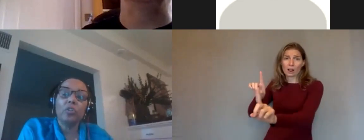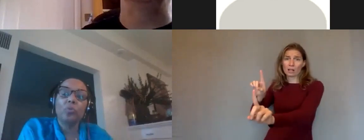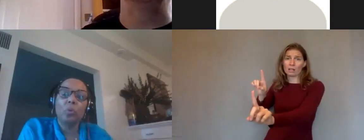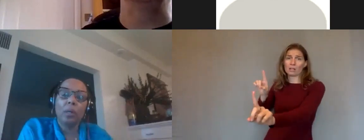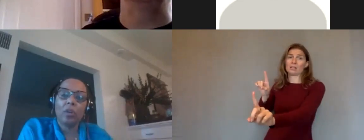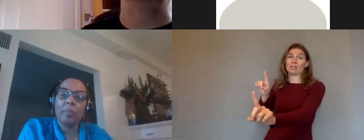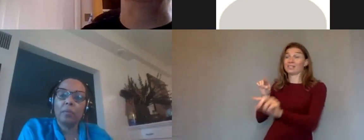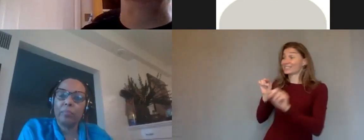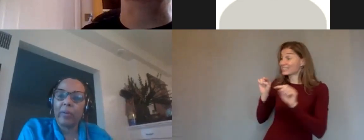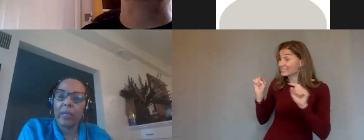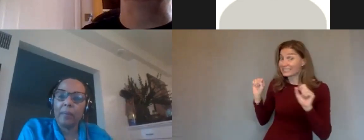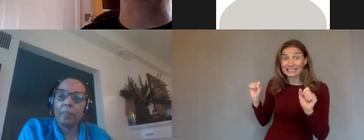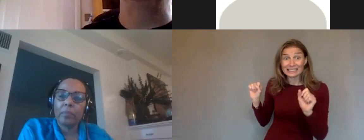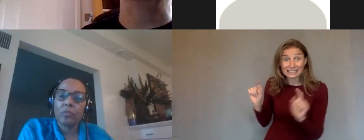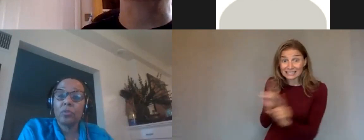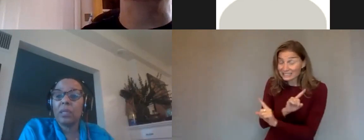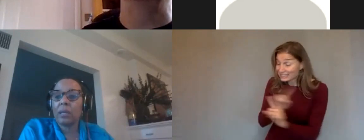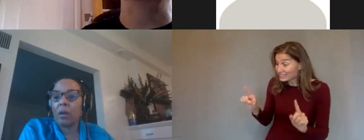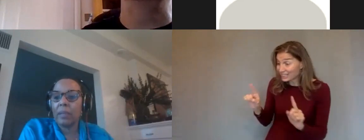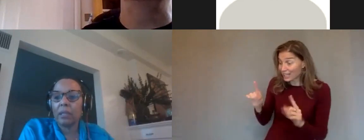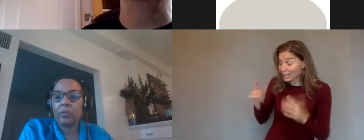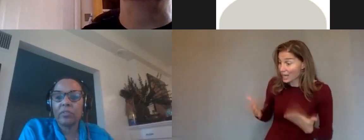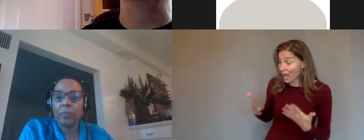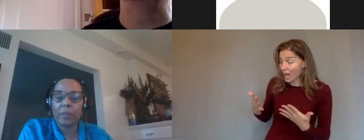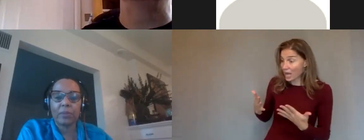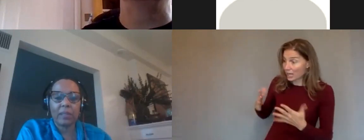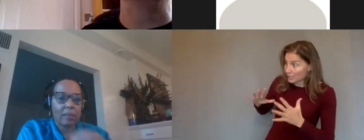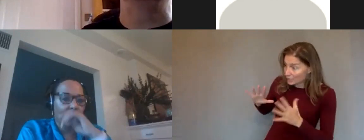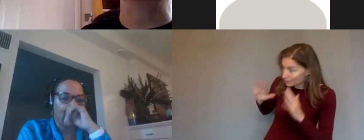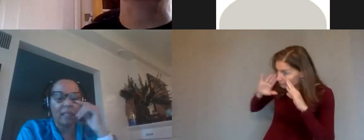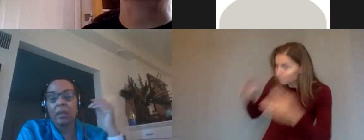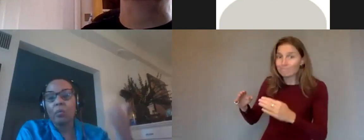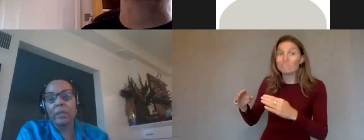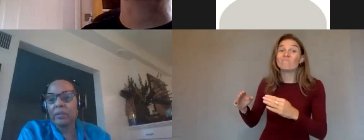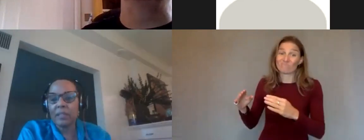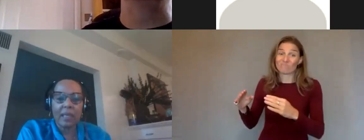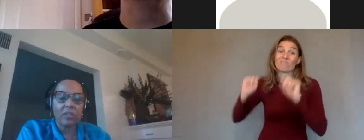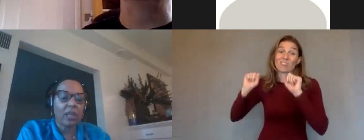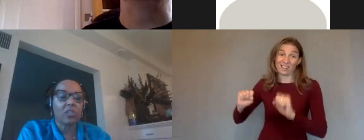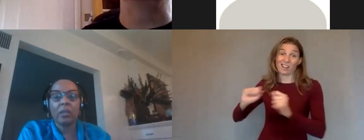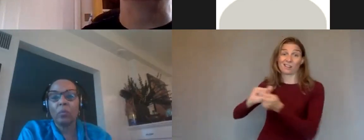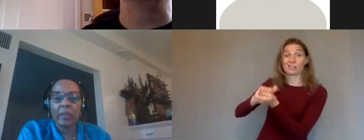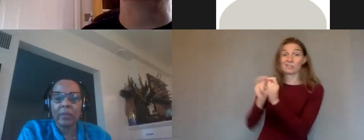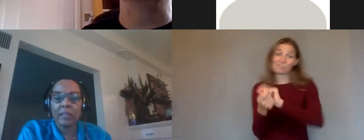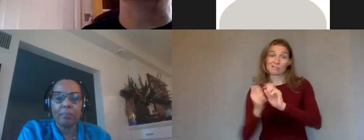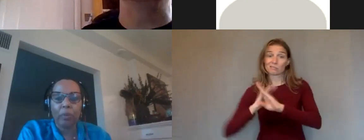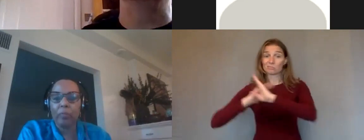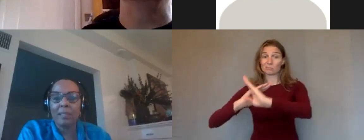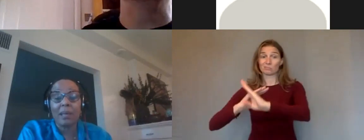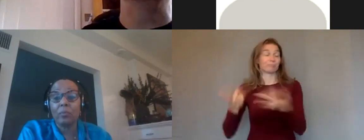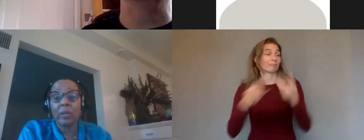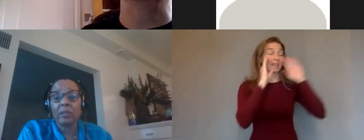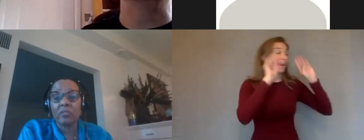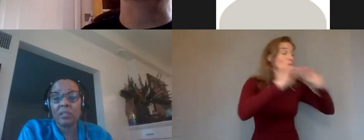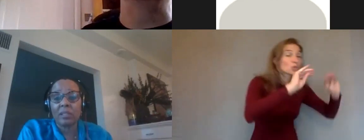a new dominant barrier to the economic inclusion for persons with disabilities, whether it's in education, whether it's